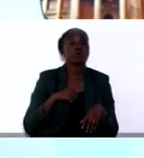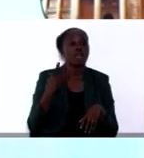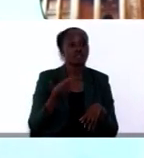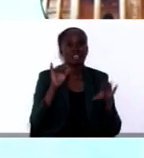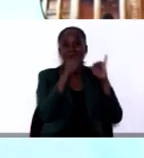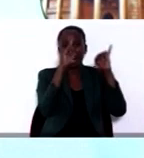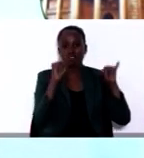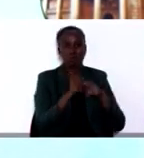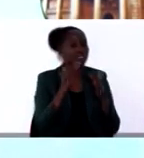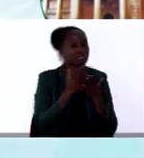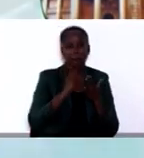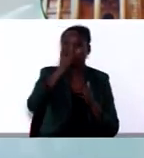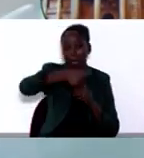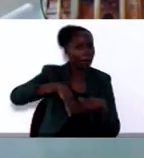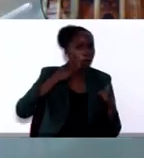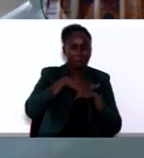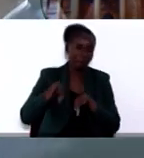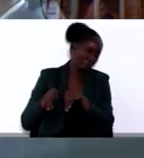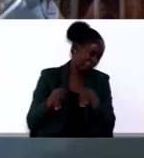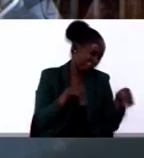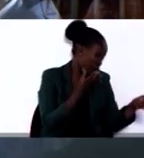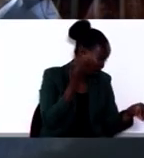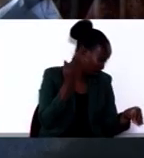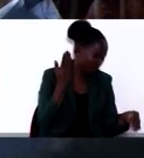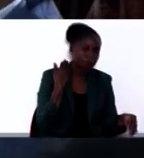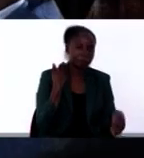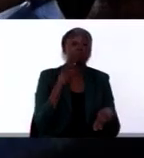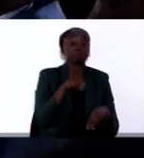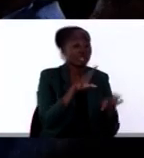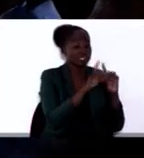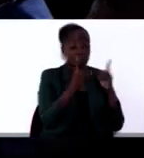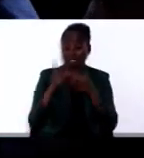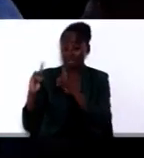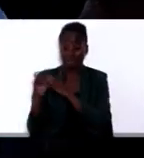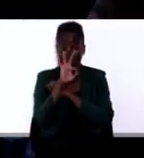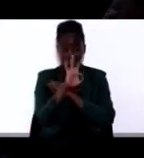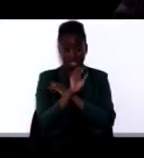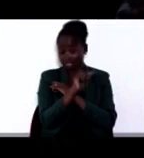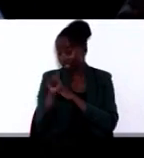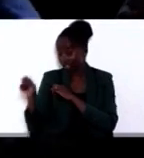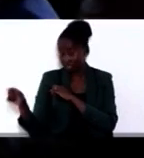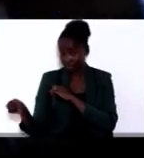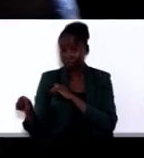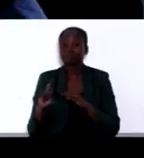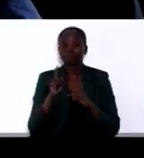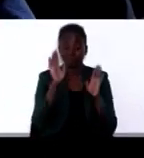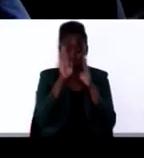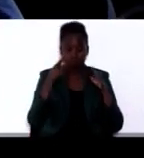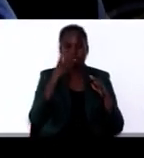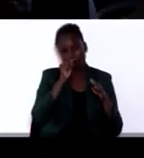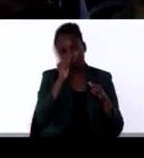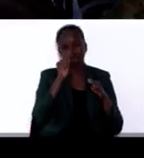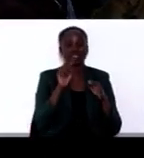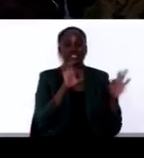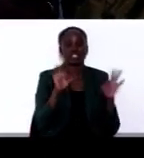invoices that have not been paid for a while. So these three departments are now the focus of our modernization